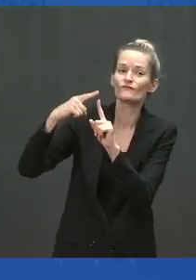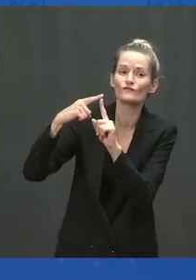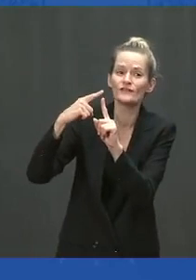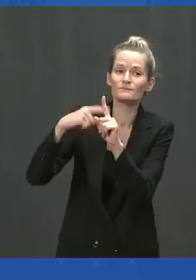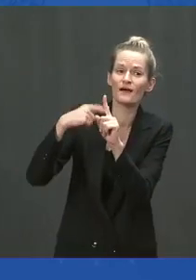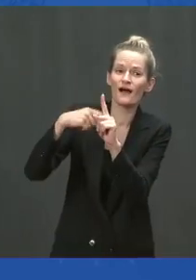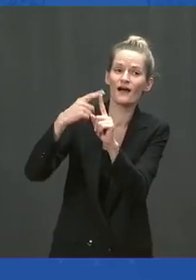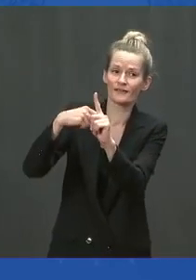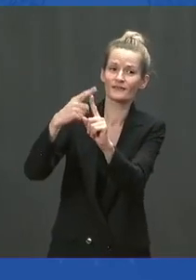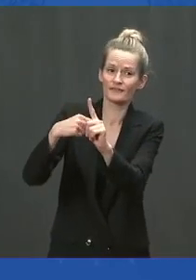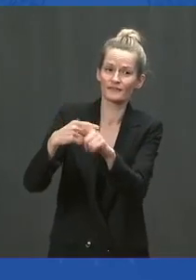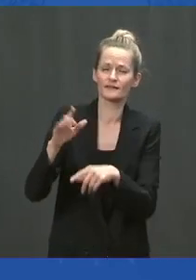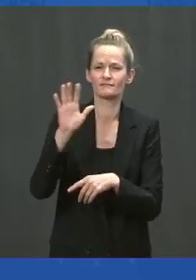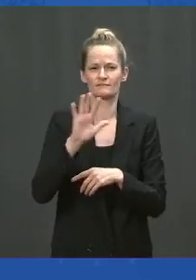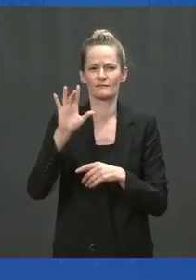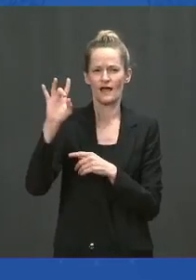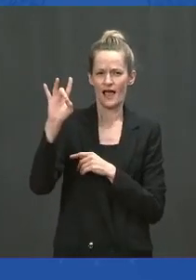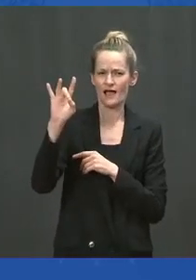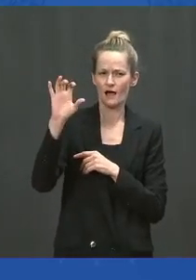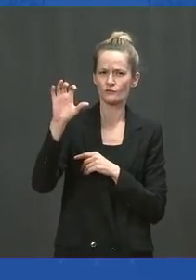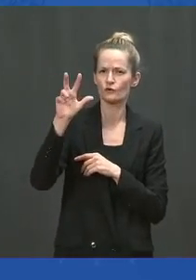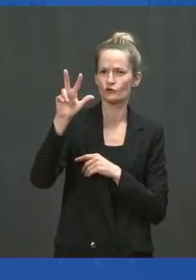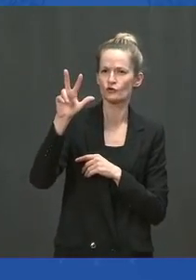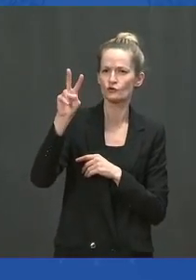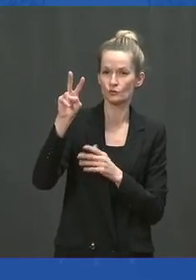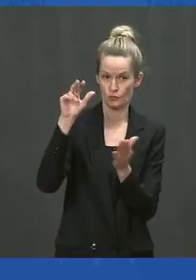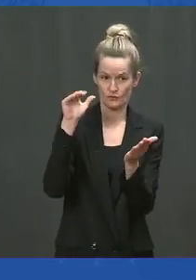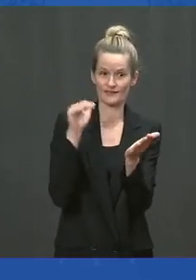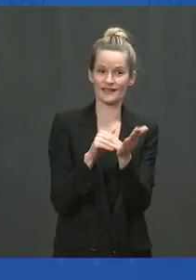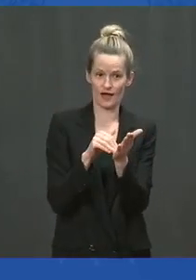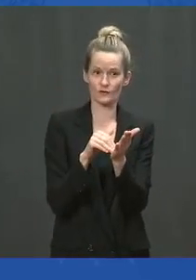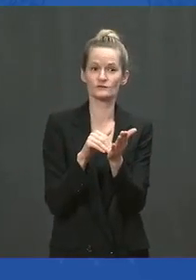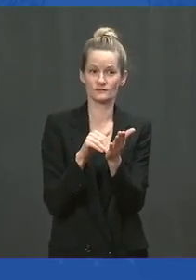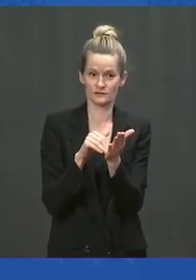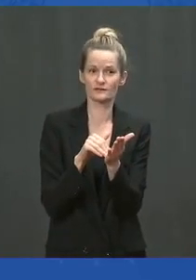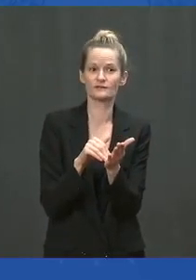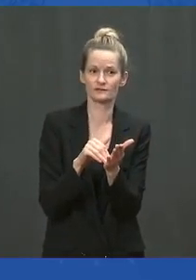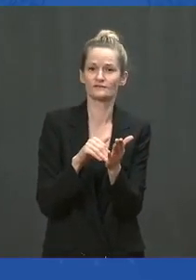832,000 new jobs per month since sworn in. That's compared to